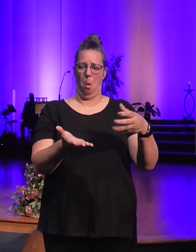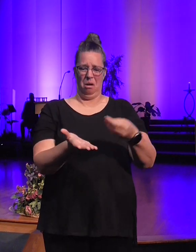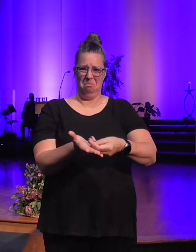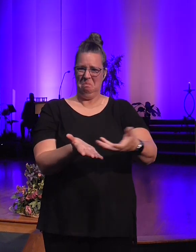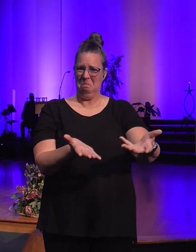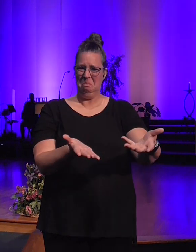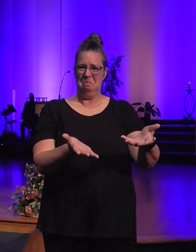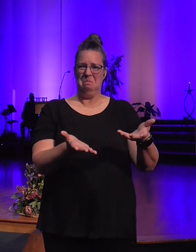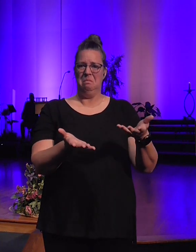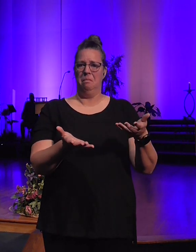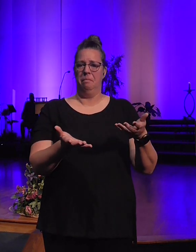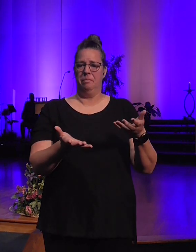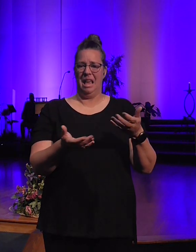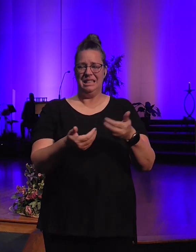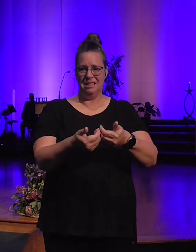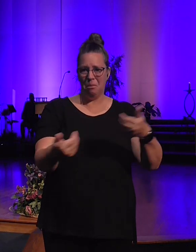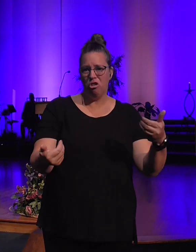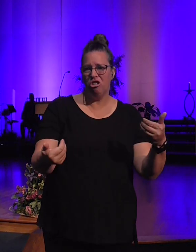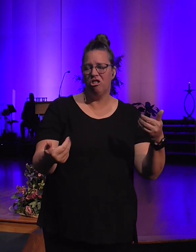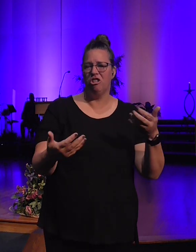any sense of separation.